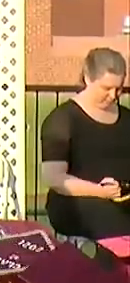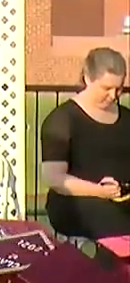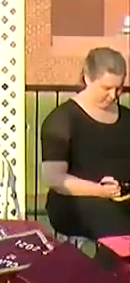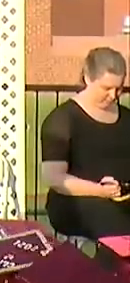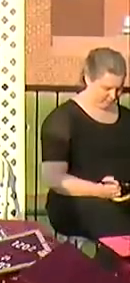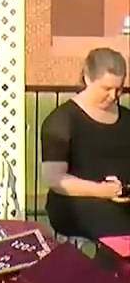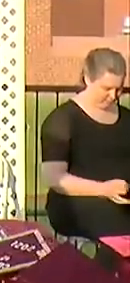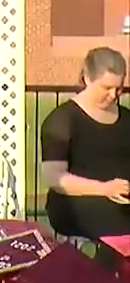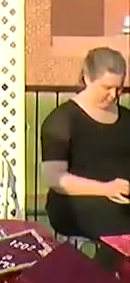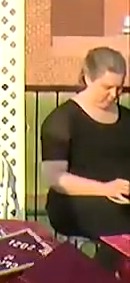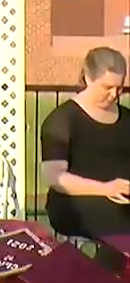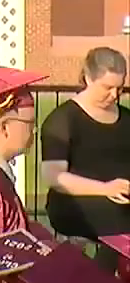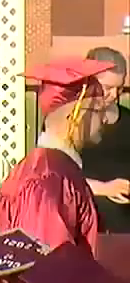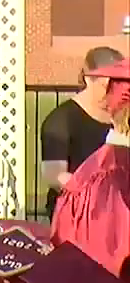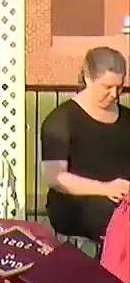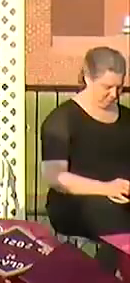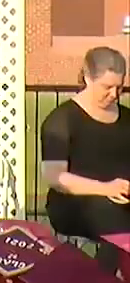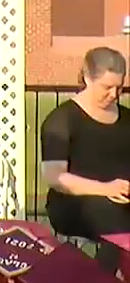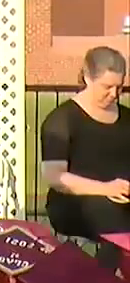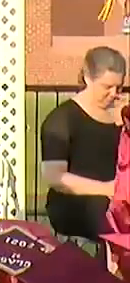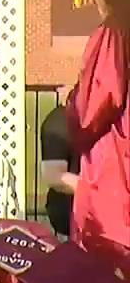Abigail Luce Gaucher.